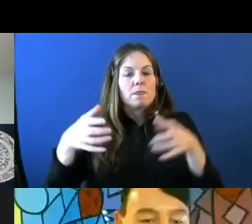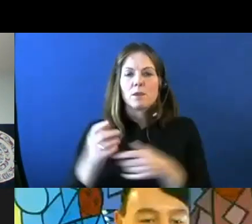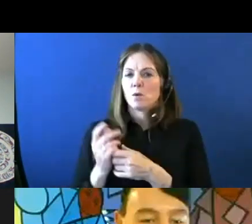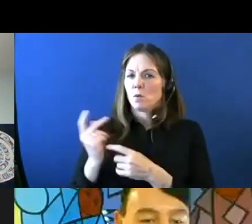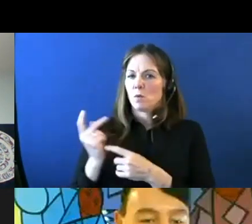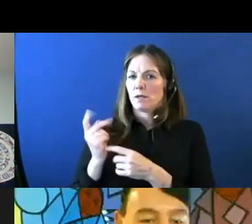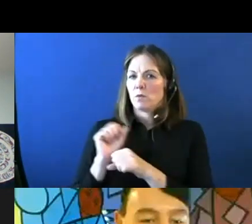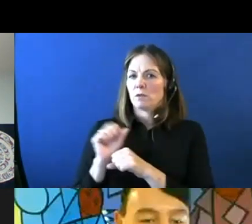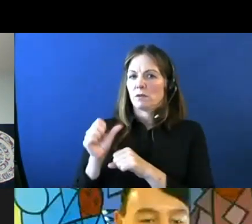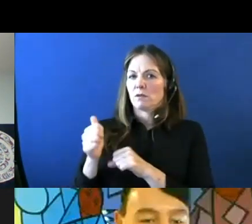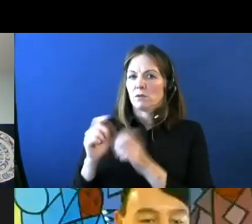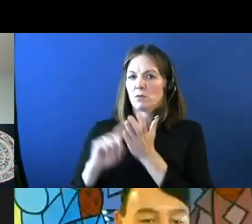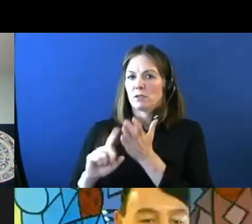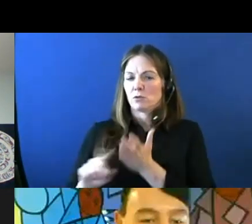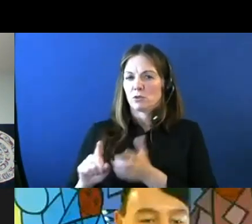led,